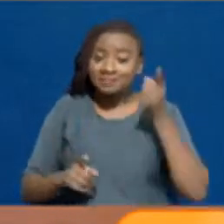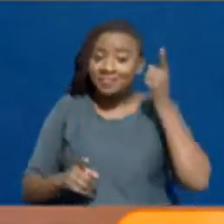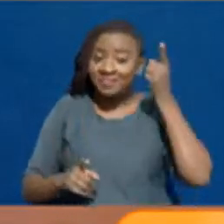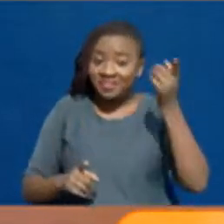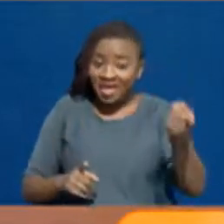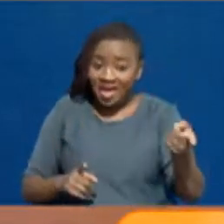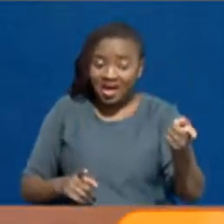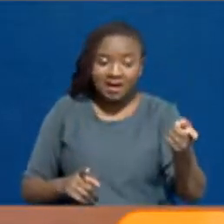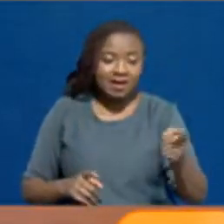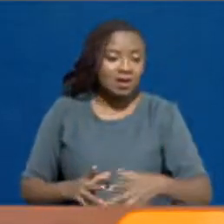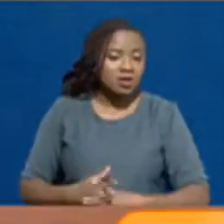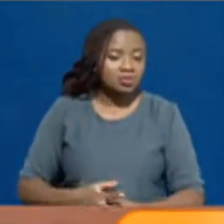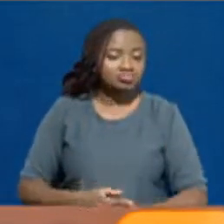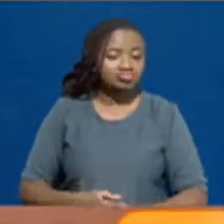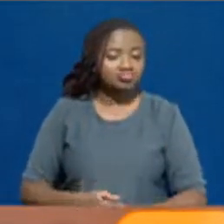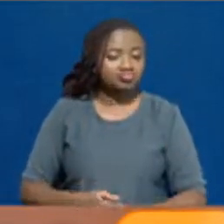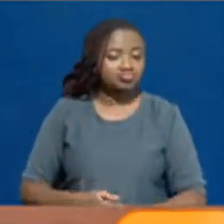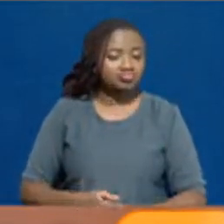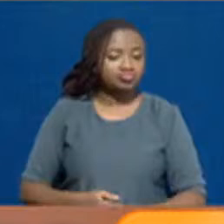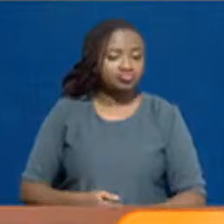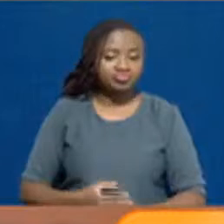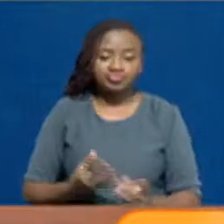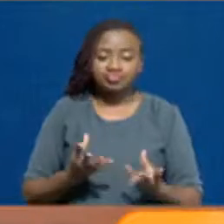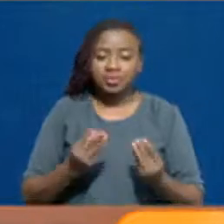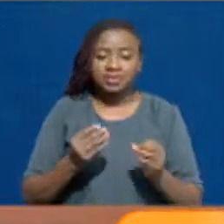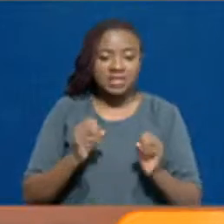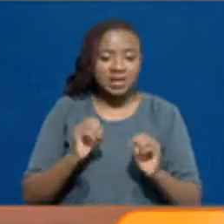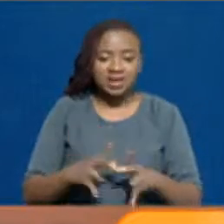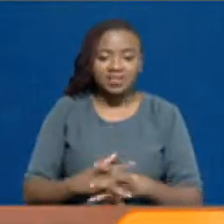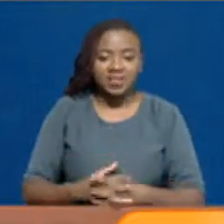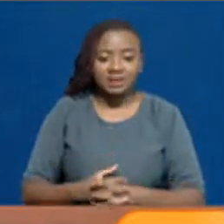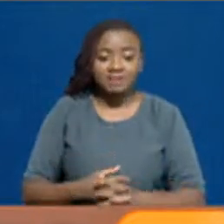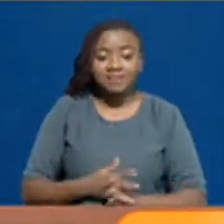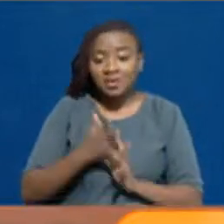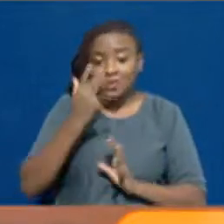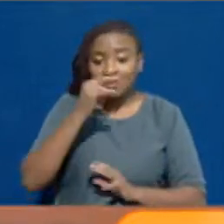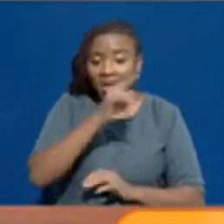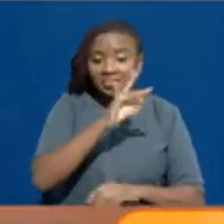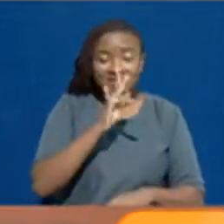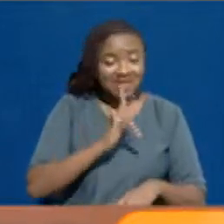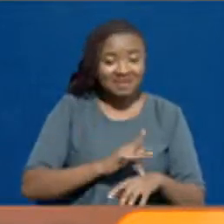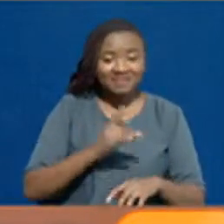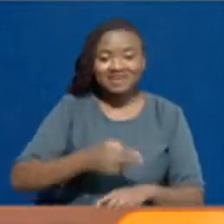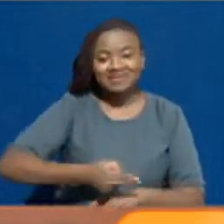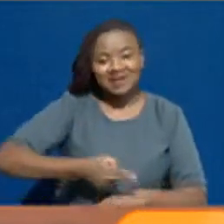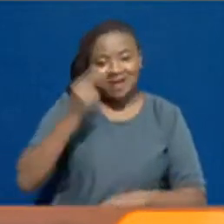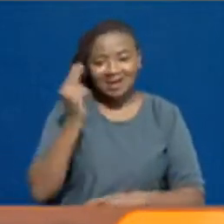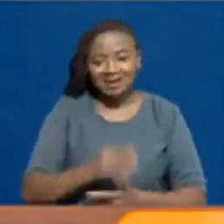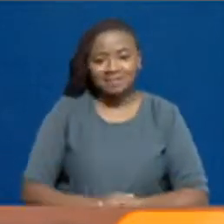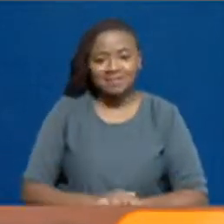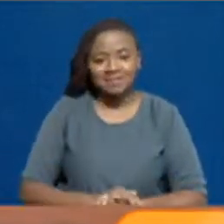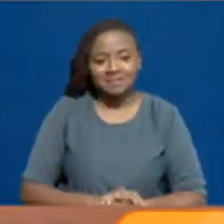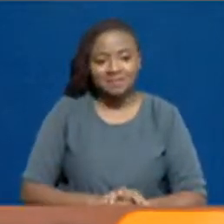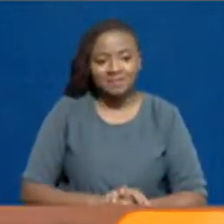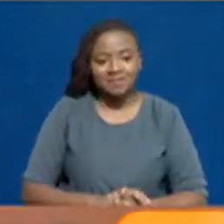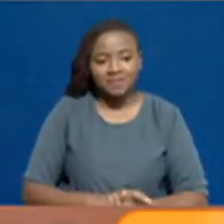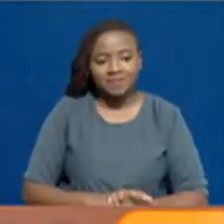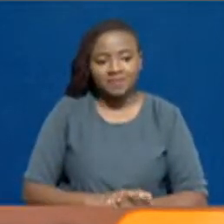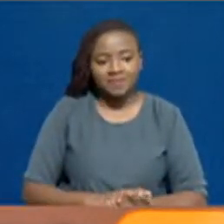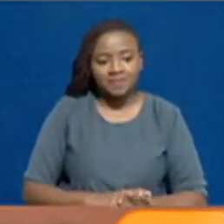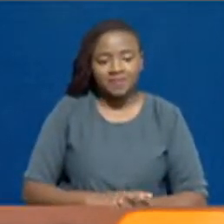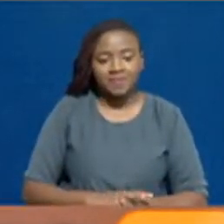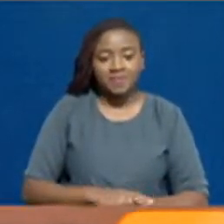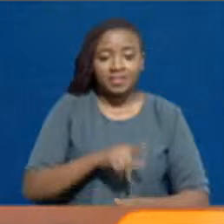we are dealing with in these areas that are adversely affected in the coast and northeastern is such that